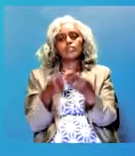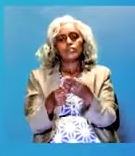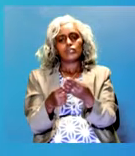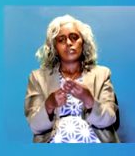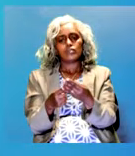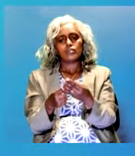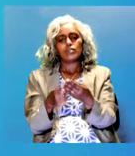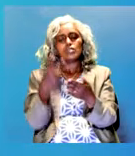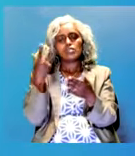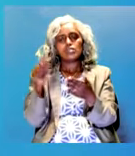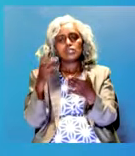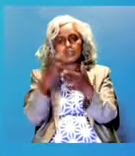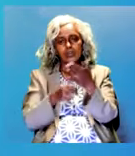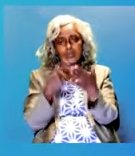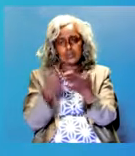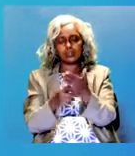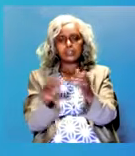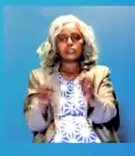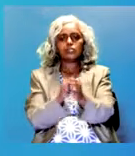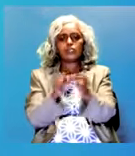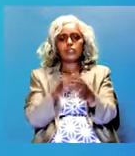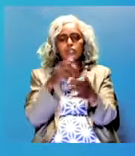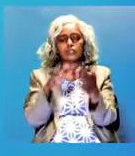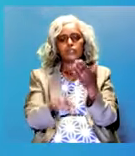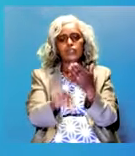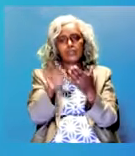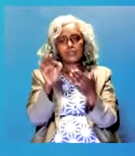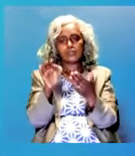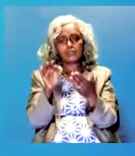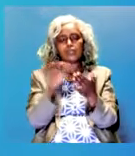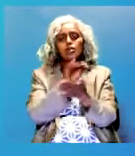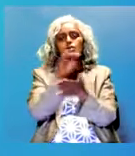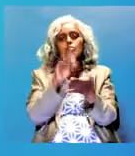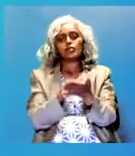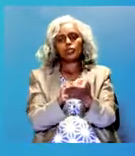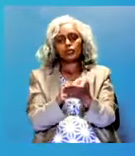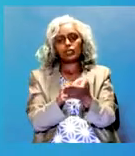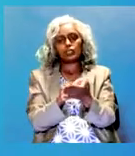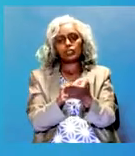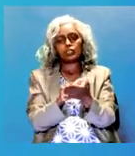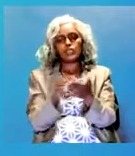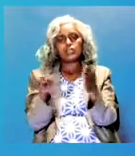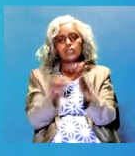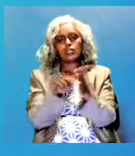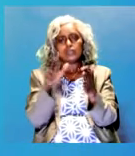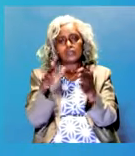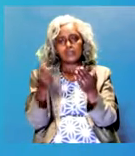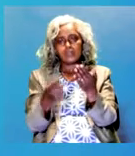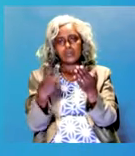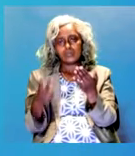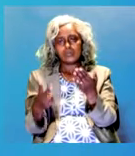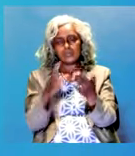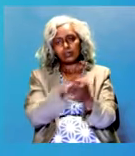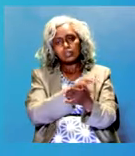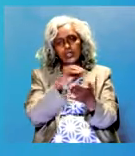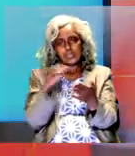Therefore, the value of this sequence found between negative 3 over 2